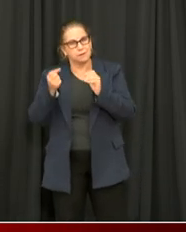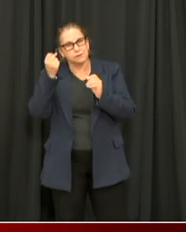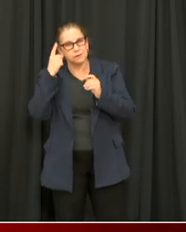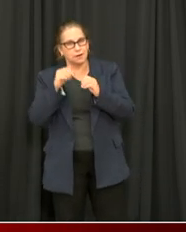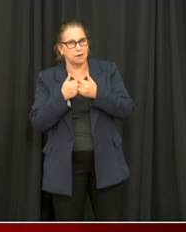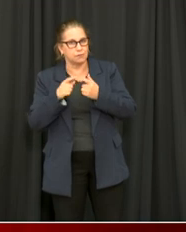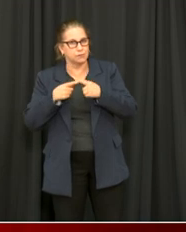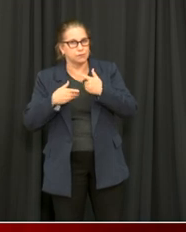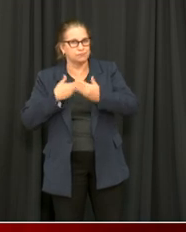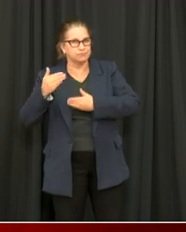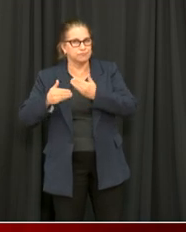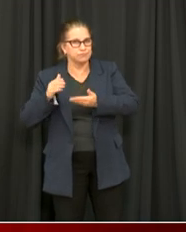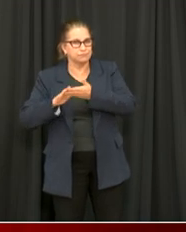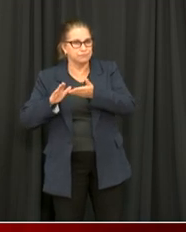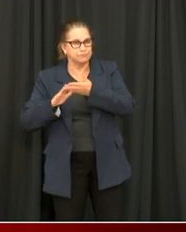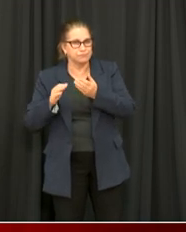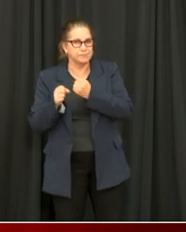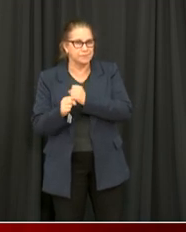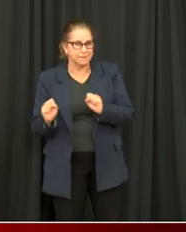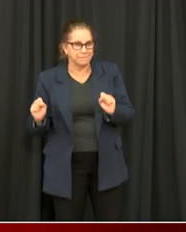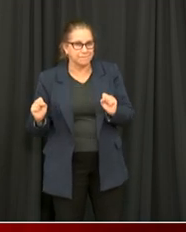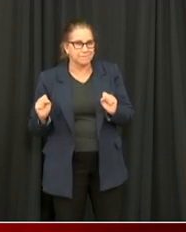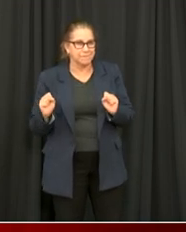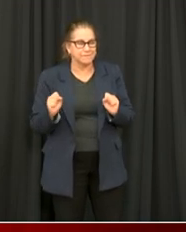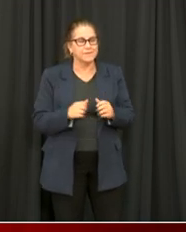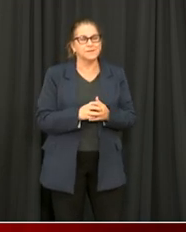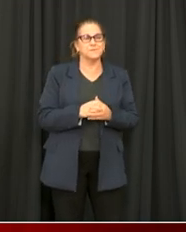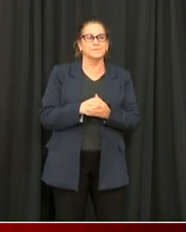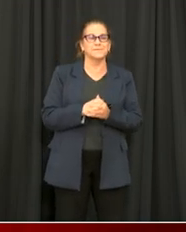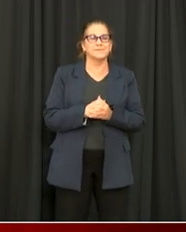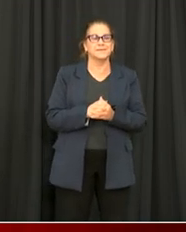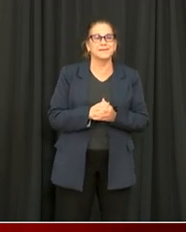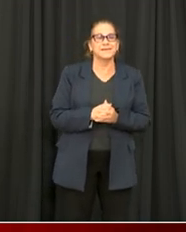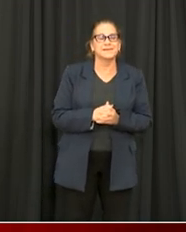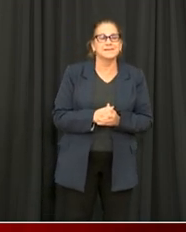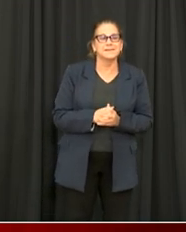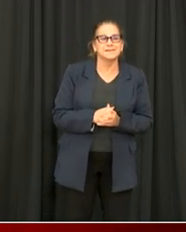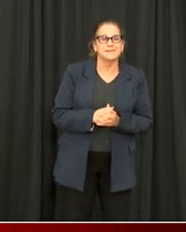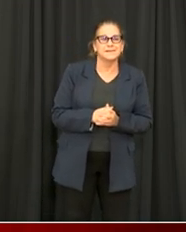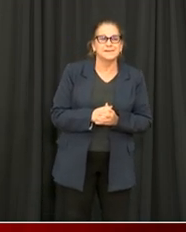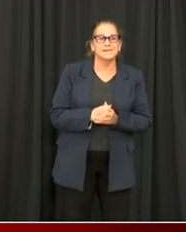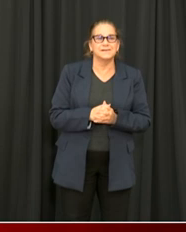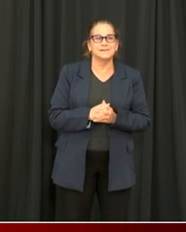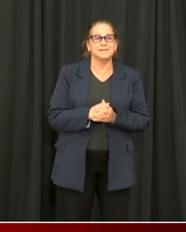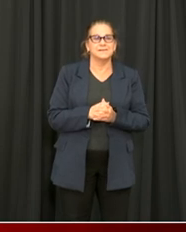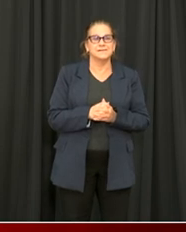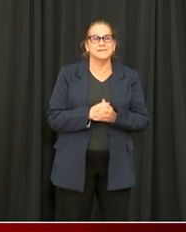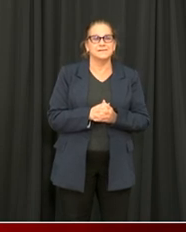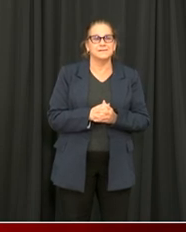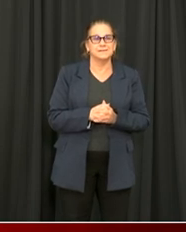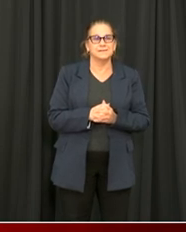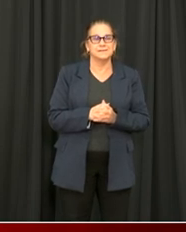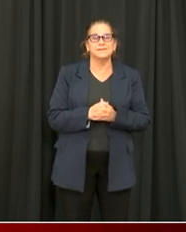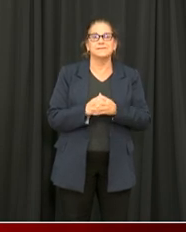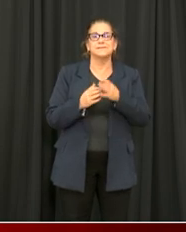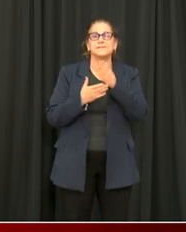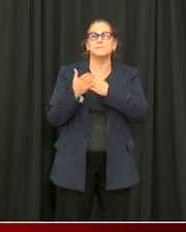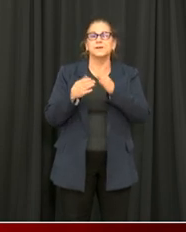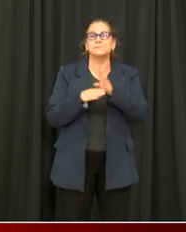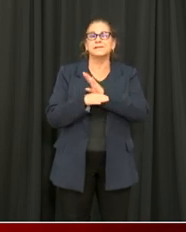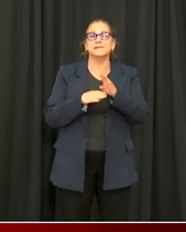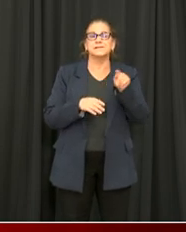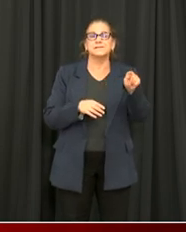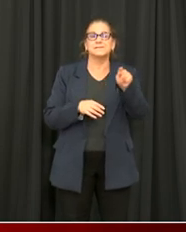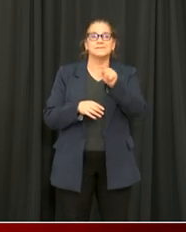time. For certain sectors who have a substantial or a different change in operations, based on the